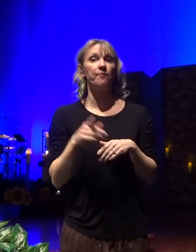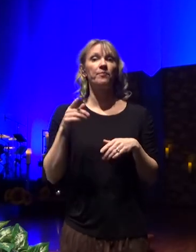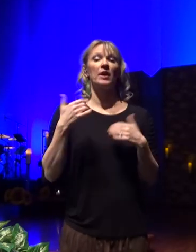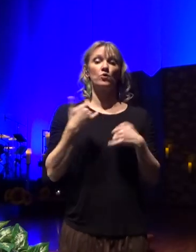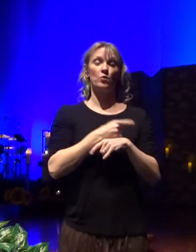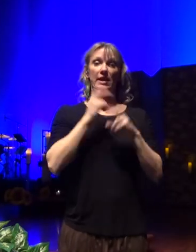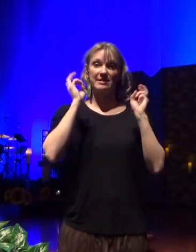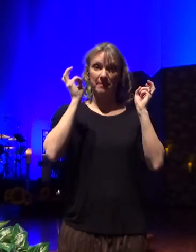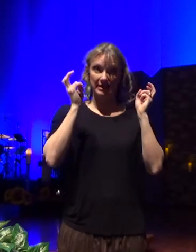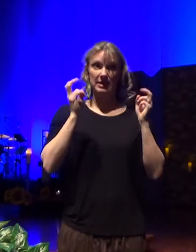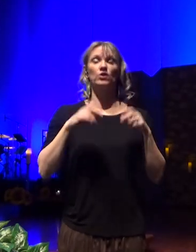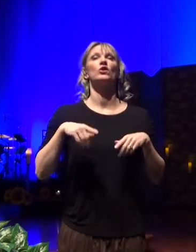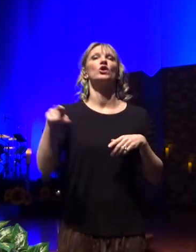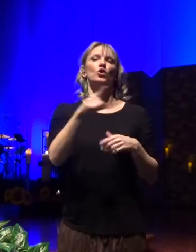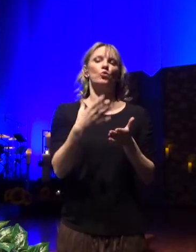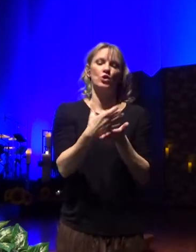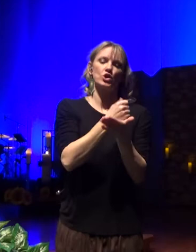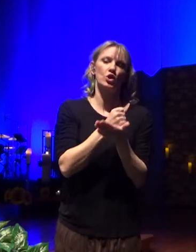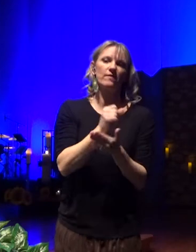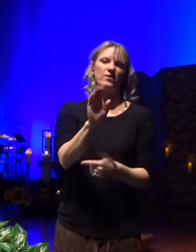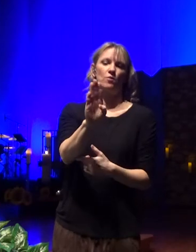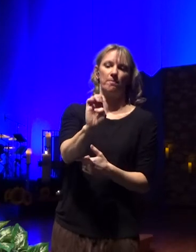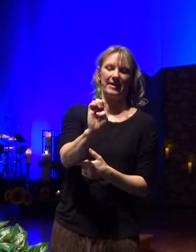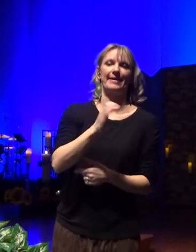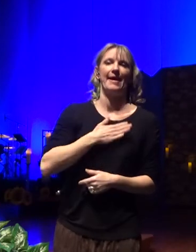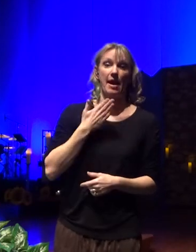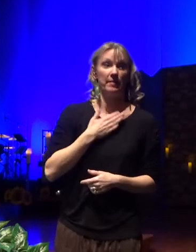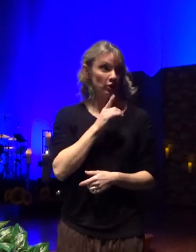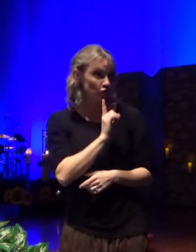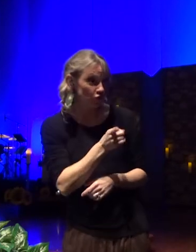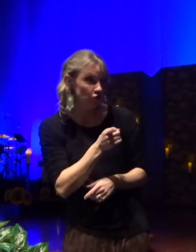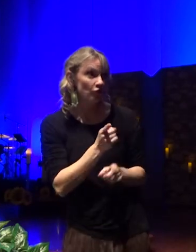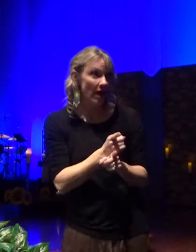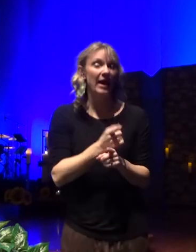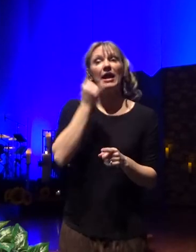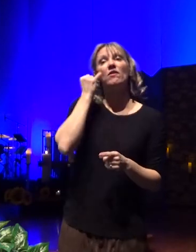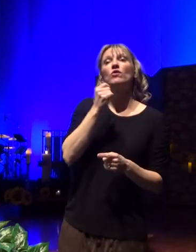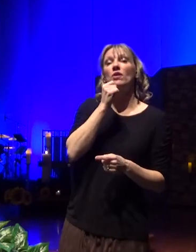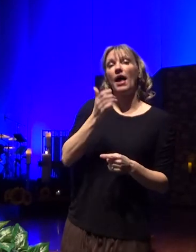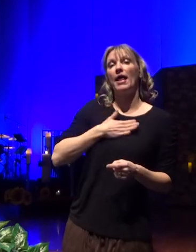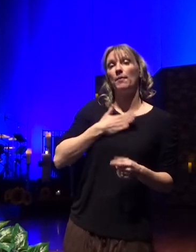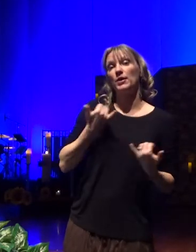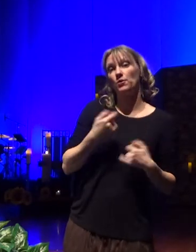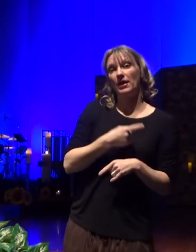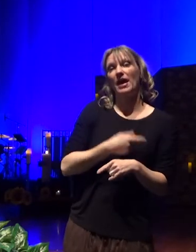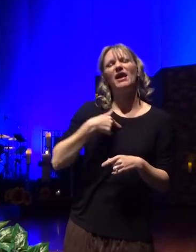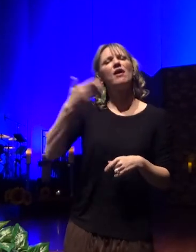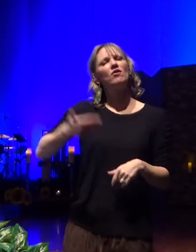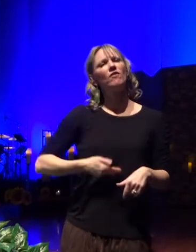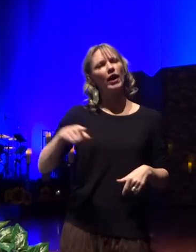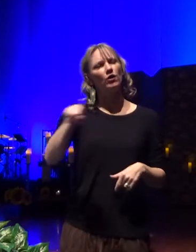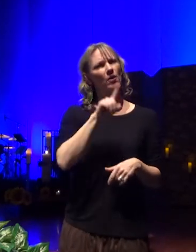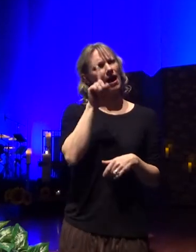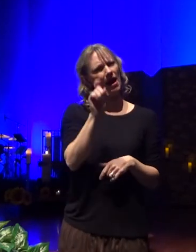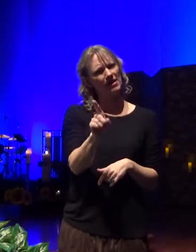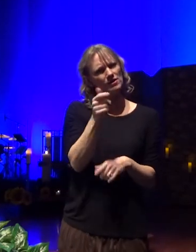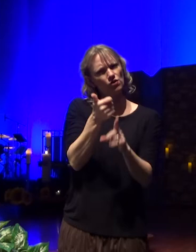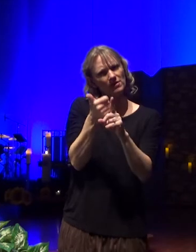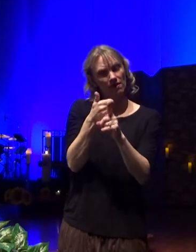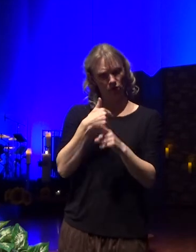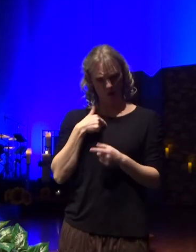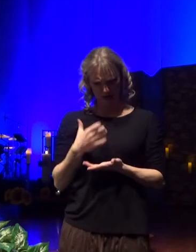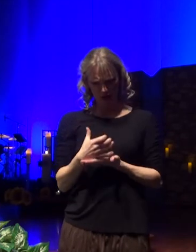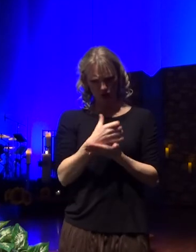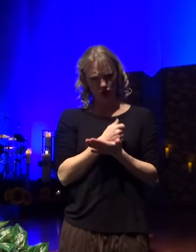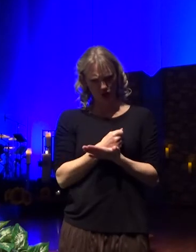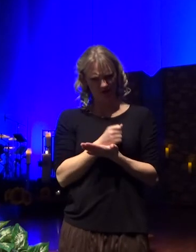be happy. Is that true? Yeah. You deserve to be happy. And if you're unhappy today, I invite you to ask yourself,